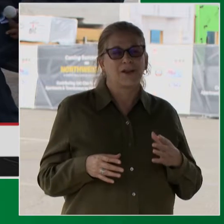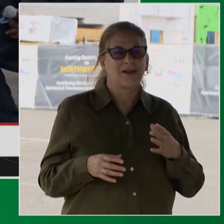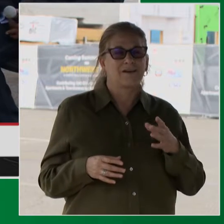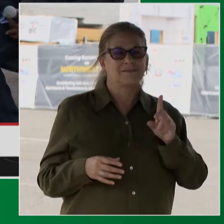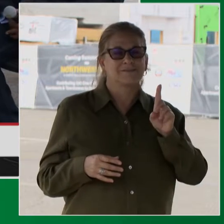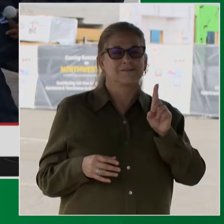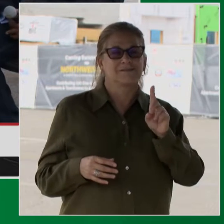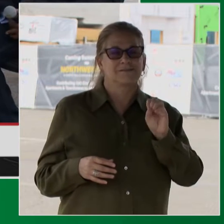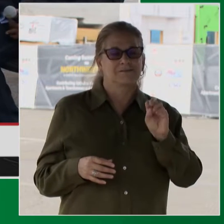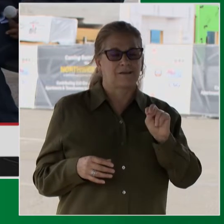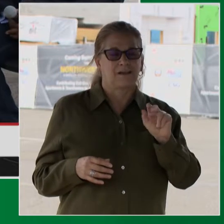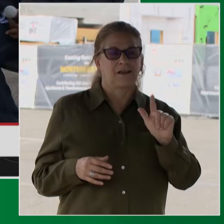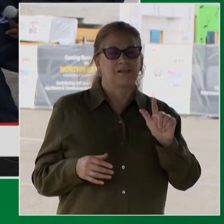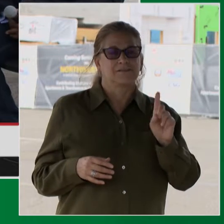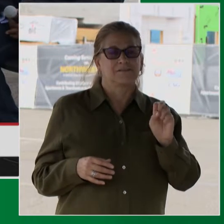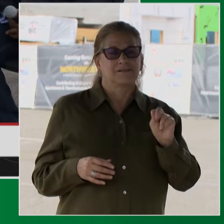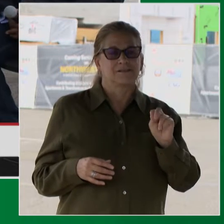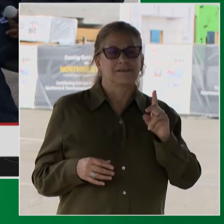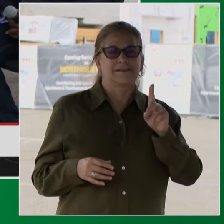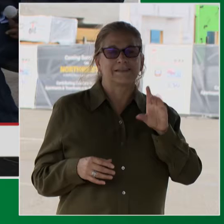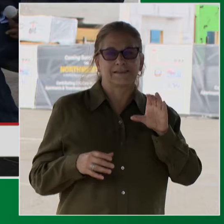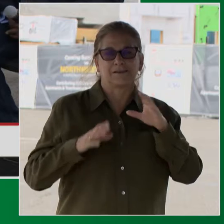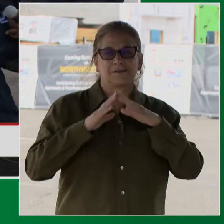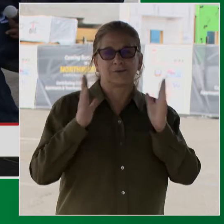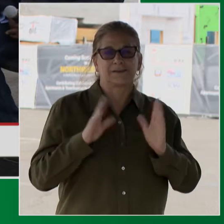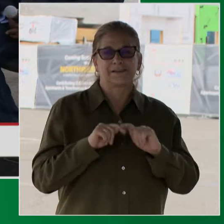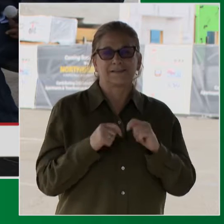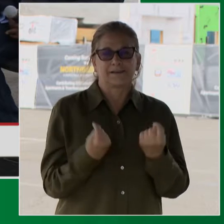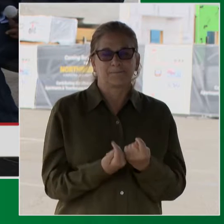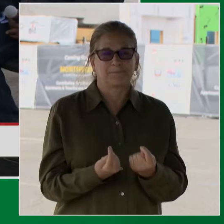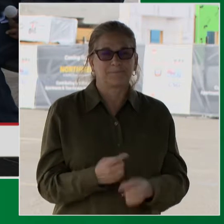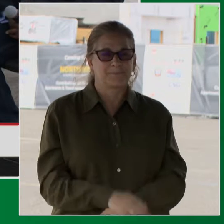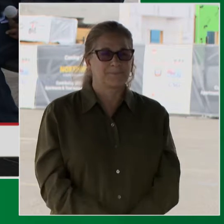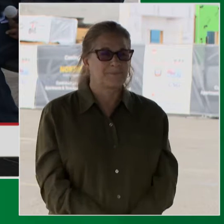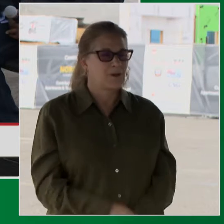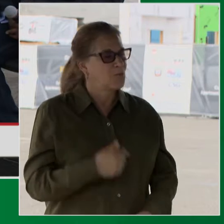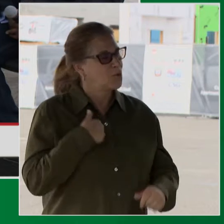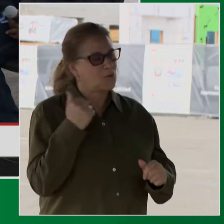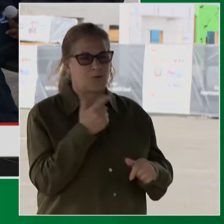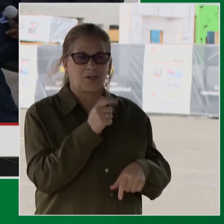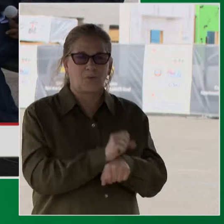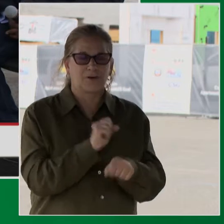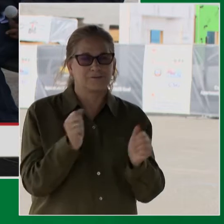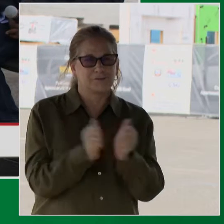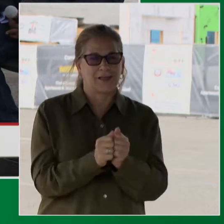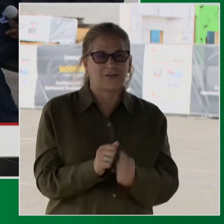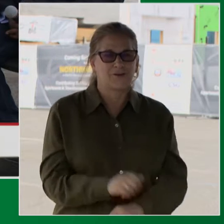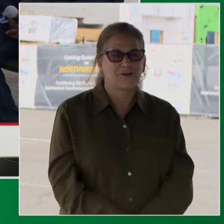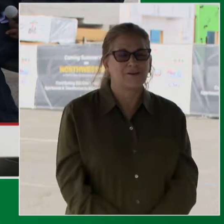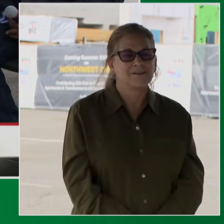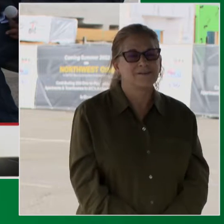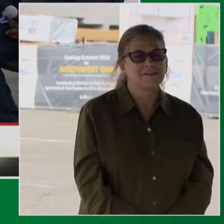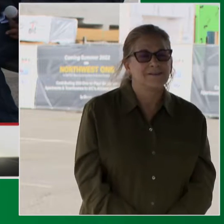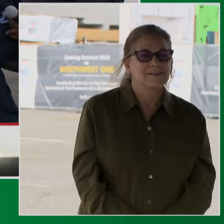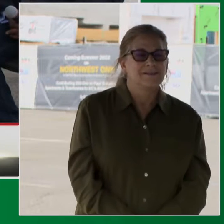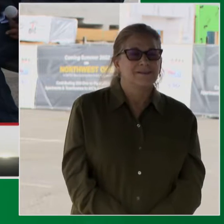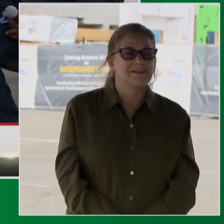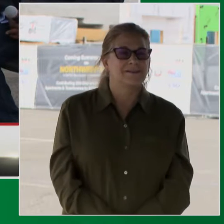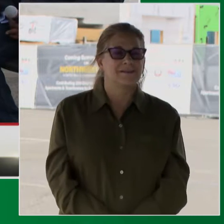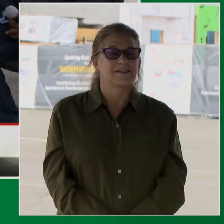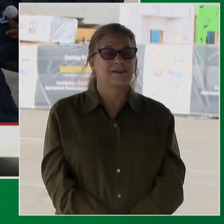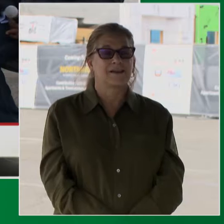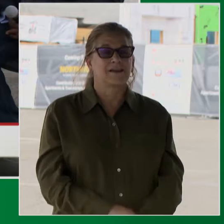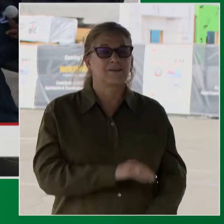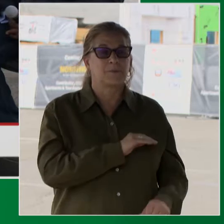Finance Agency. So all of these team members work together in order to make sure that the mayor's goal is something that